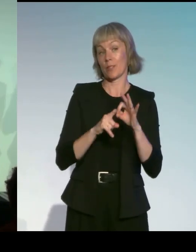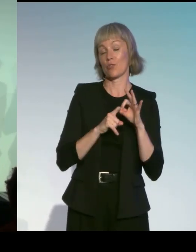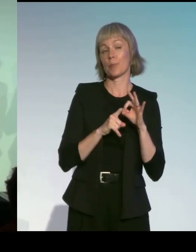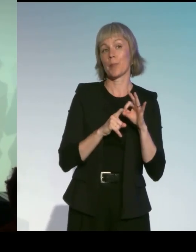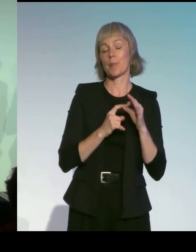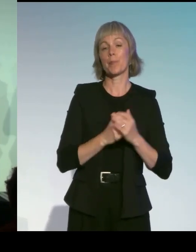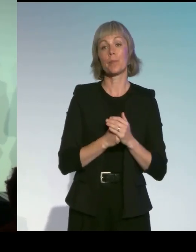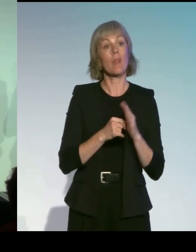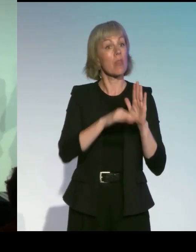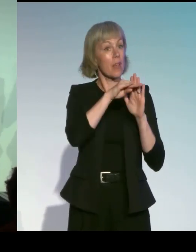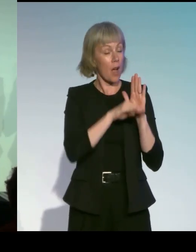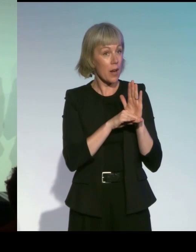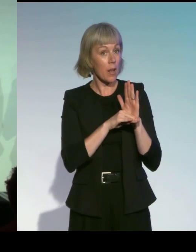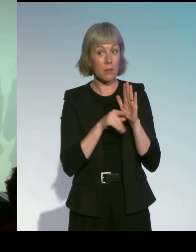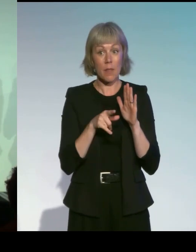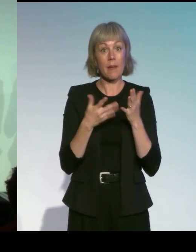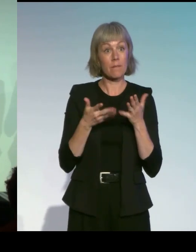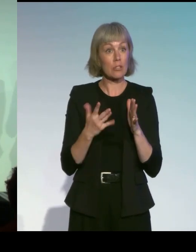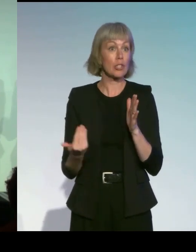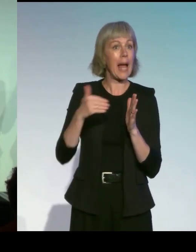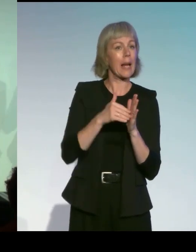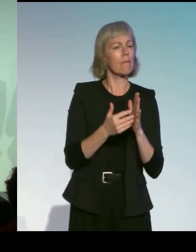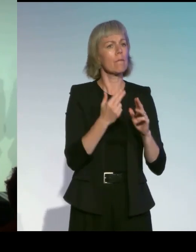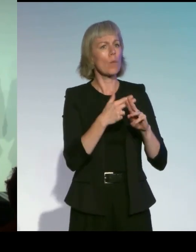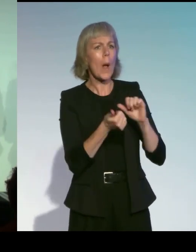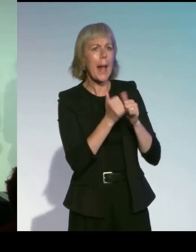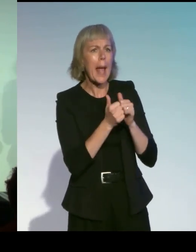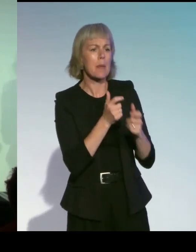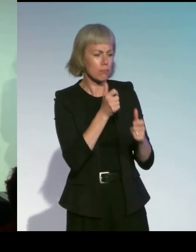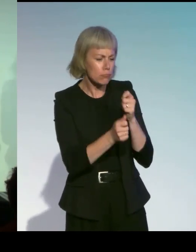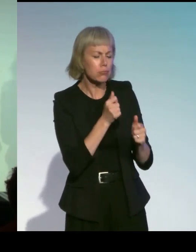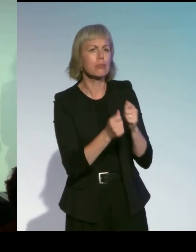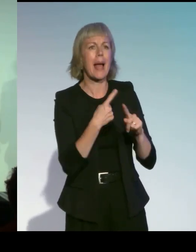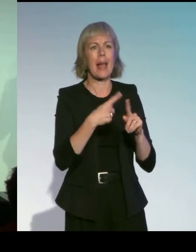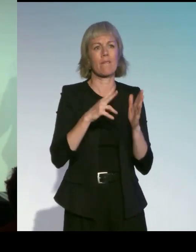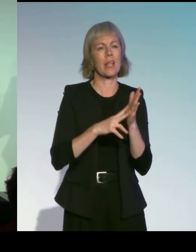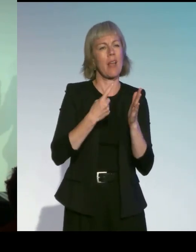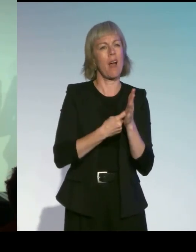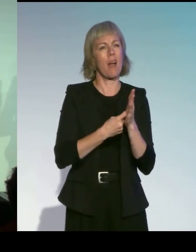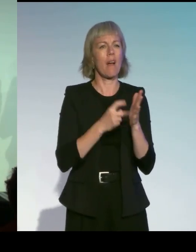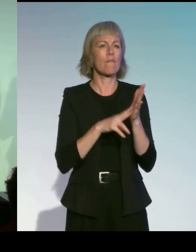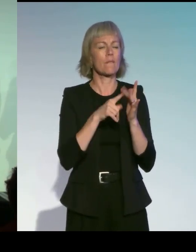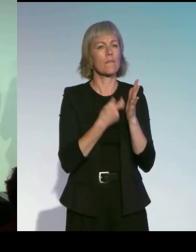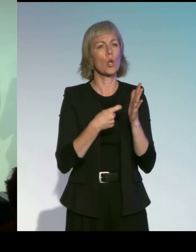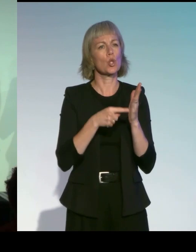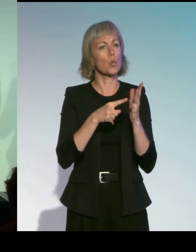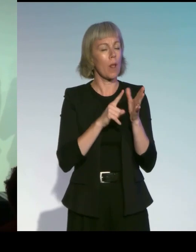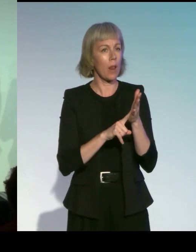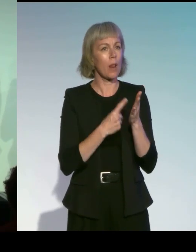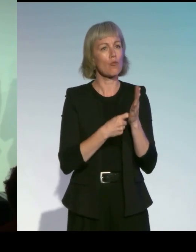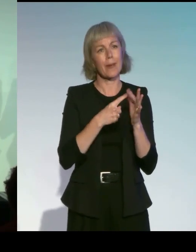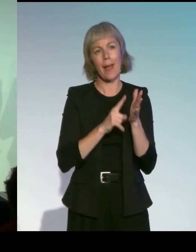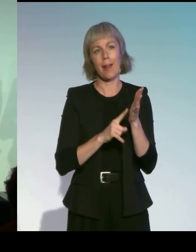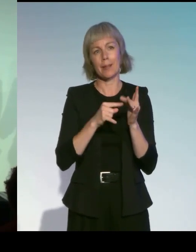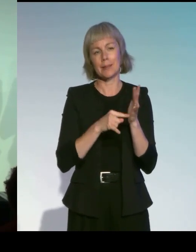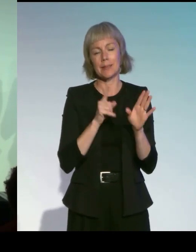platform guidelines been added to gaming and VR? Yeah, look, I think they are can be used across a